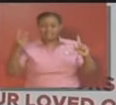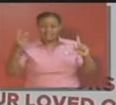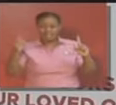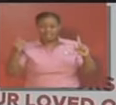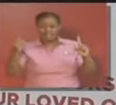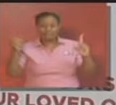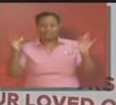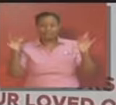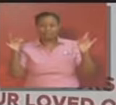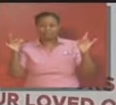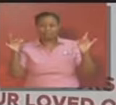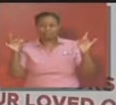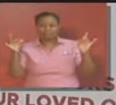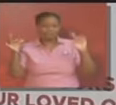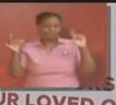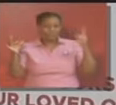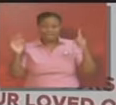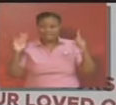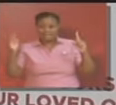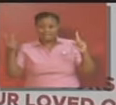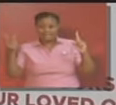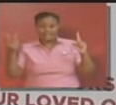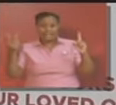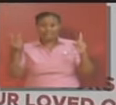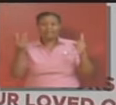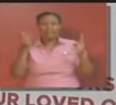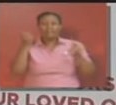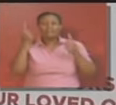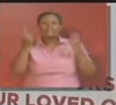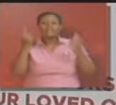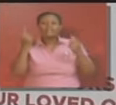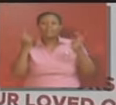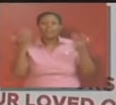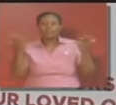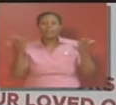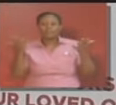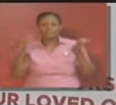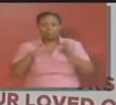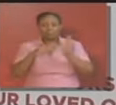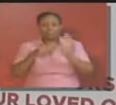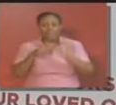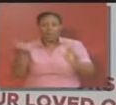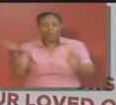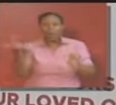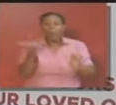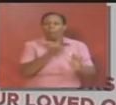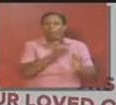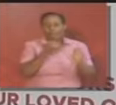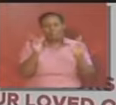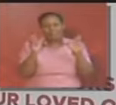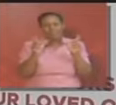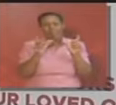being generated, understand that these persons are being placed in quarantine.